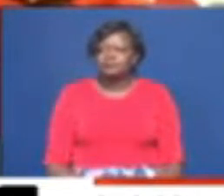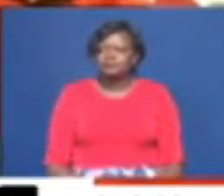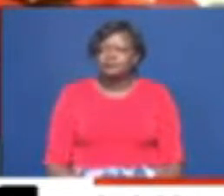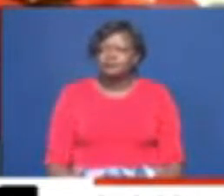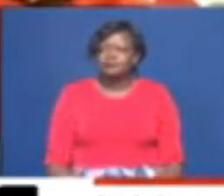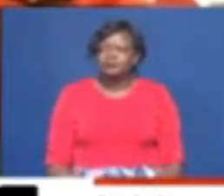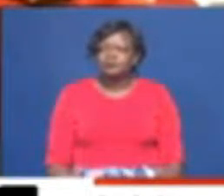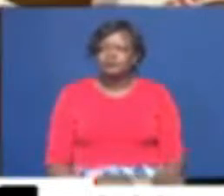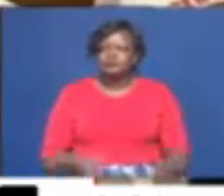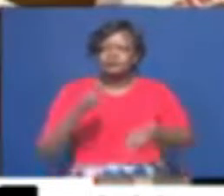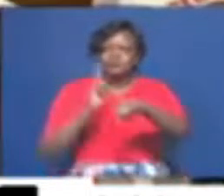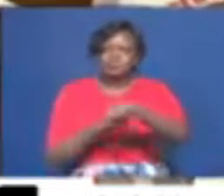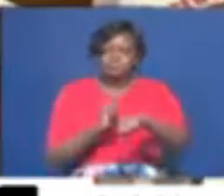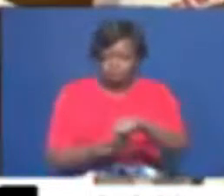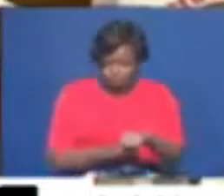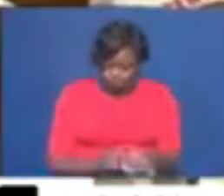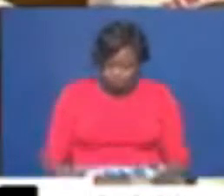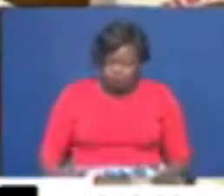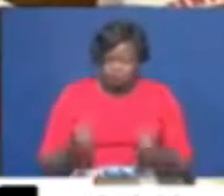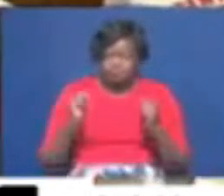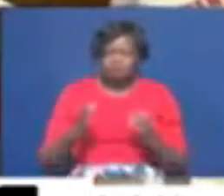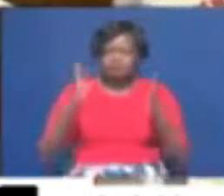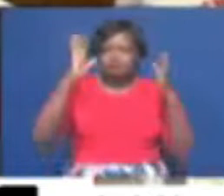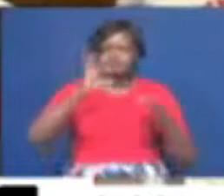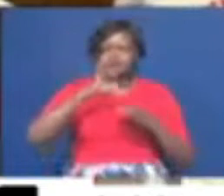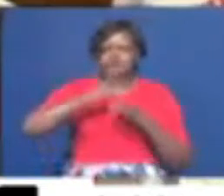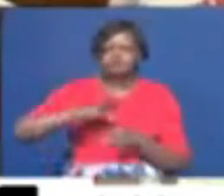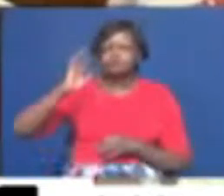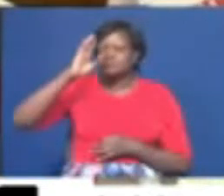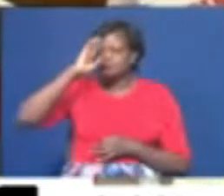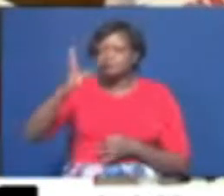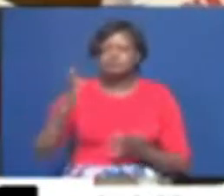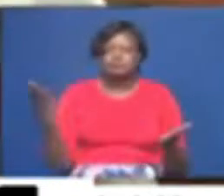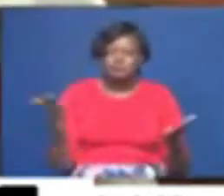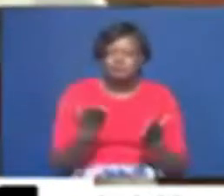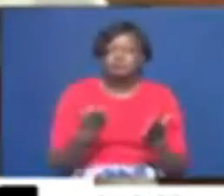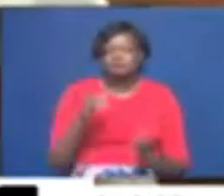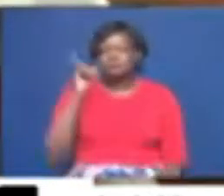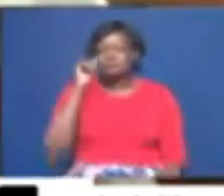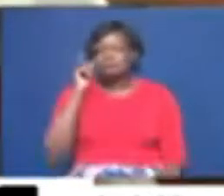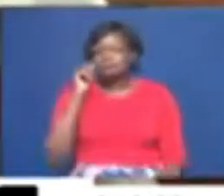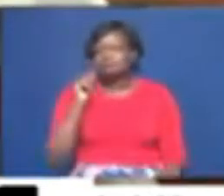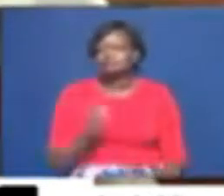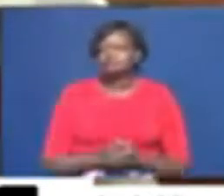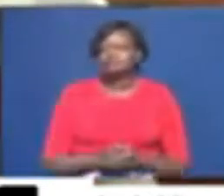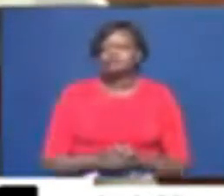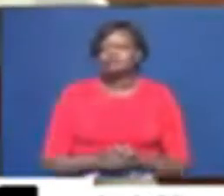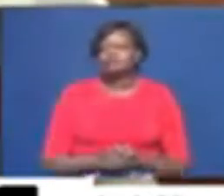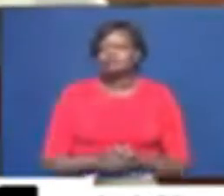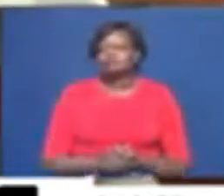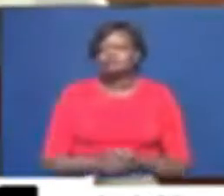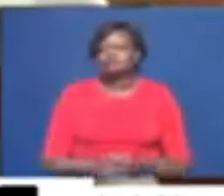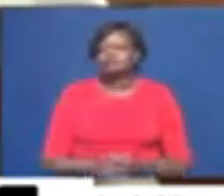While presiding over the Pentecostal Sunday at the Holy Ghost Cathedral in Mombasa, KCCB Chair Archbishop